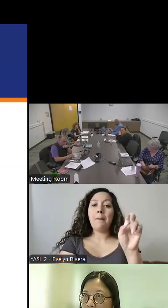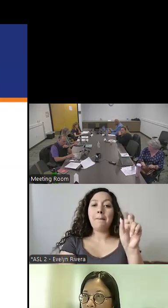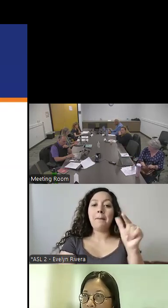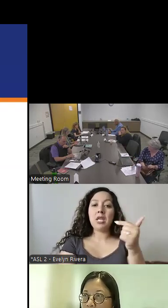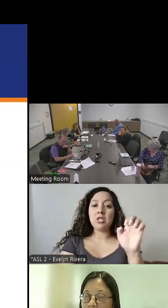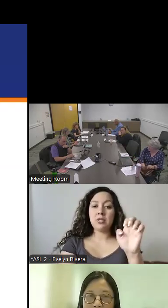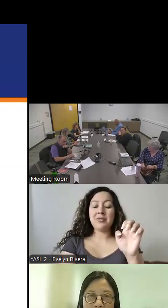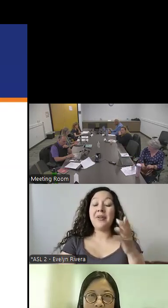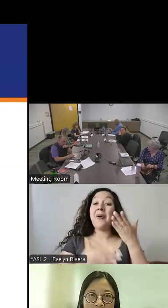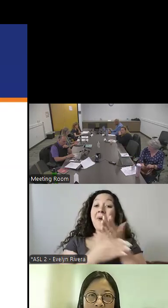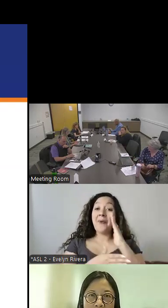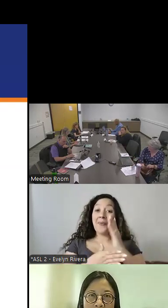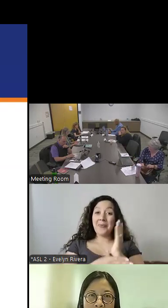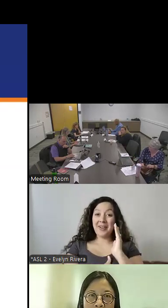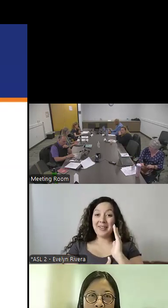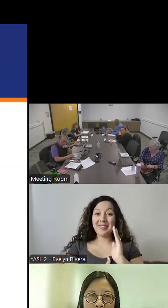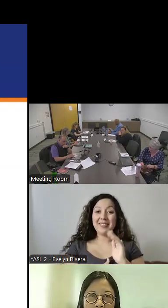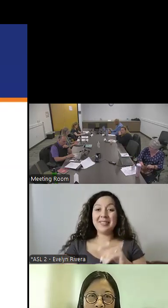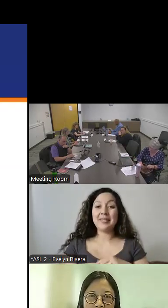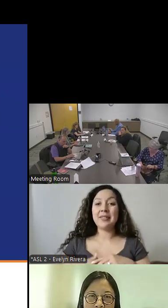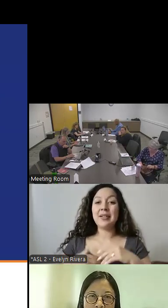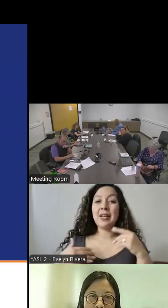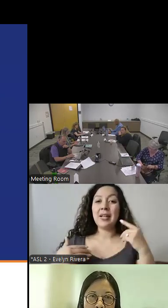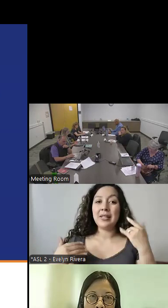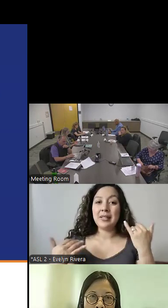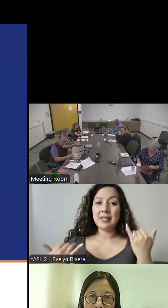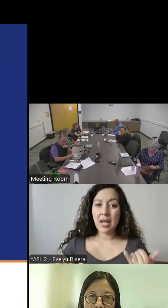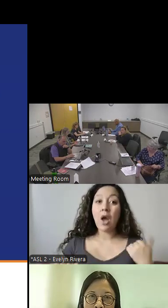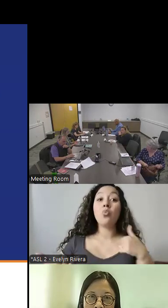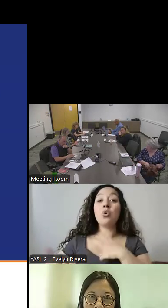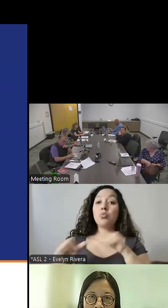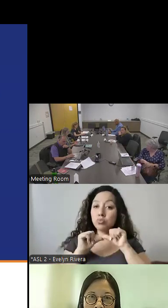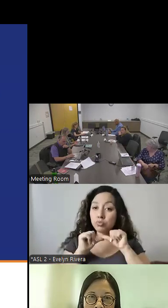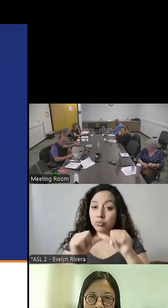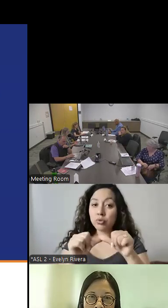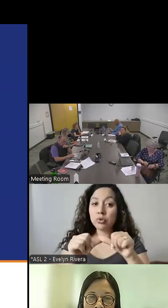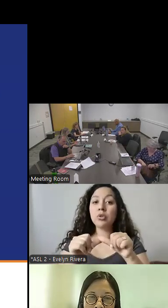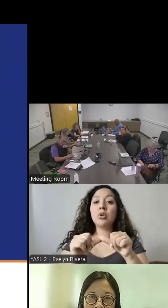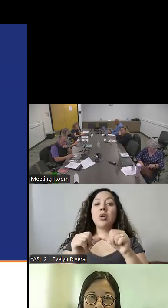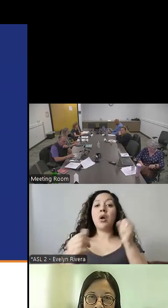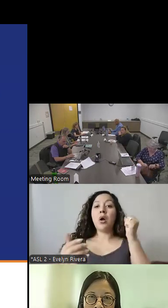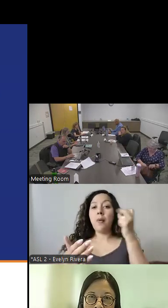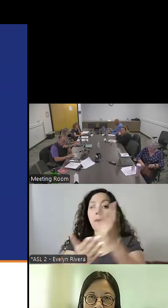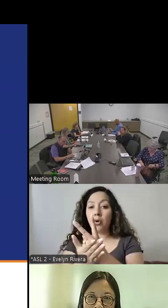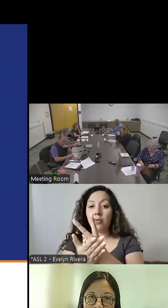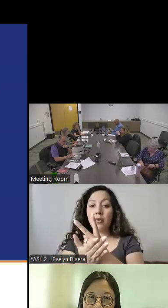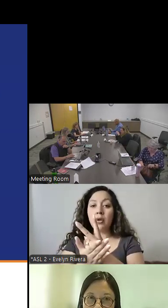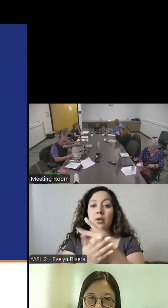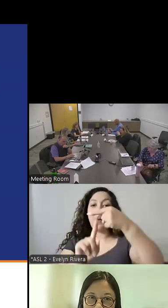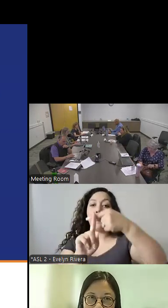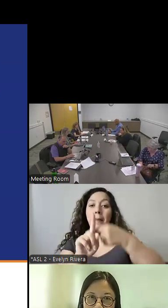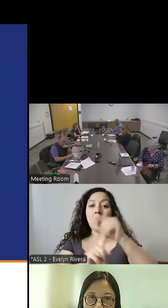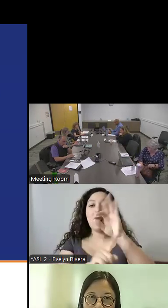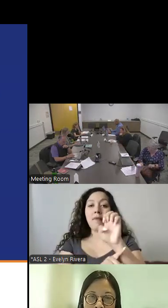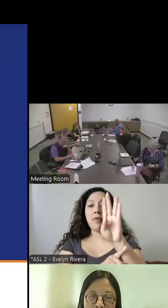All right, I think so next we will move on to approval of the February meeting